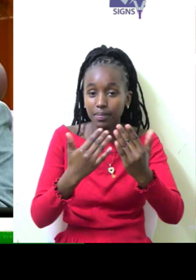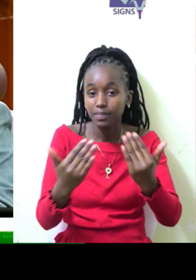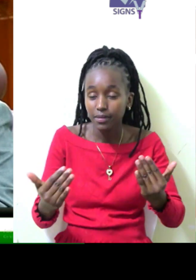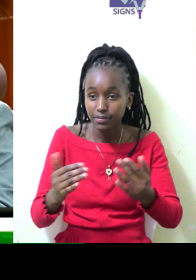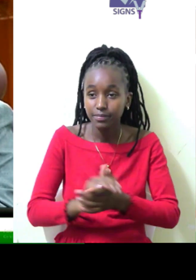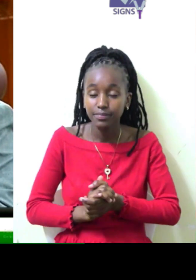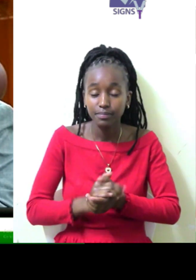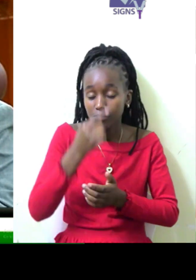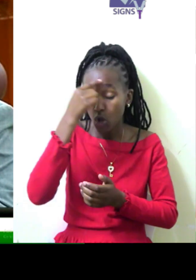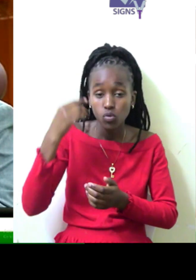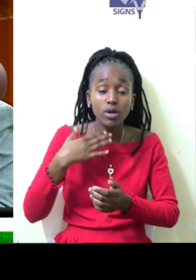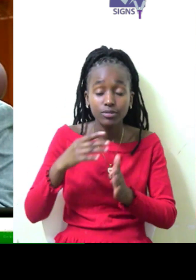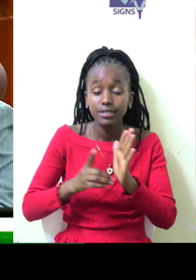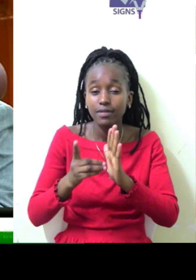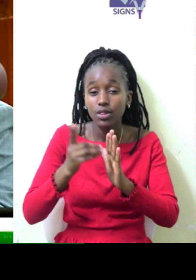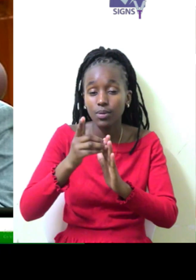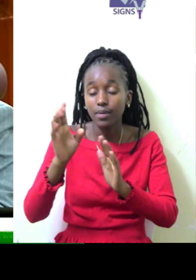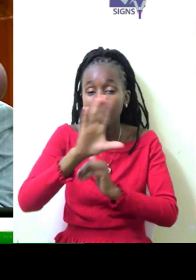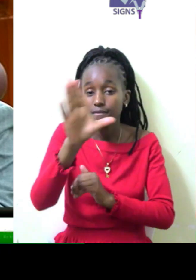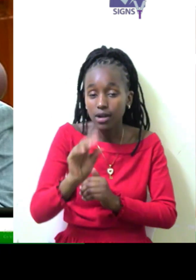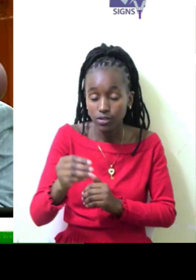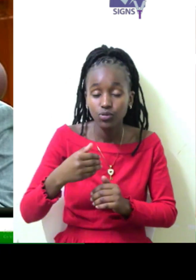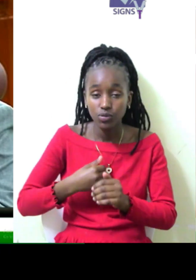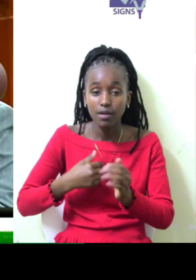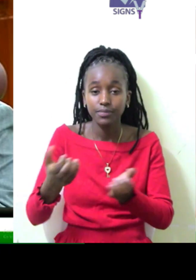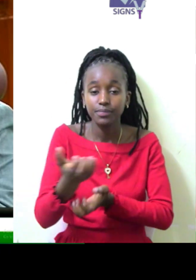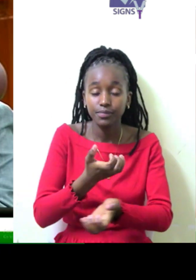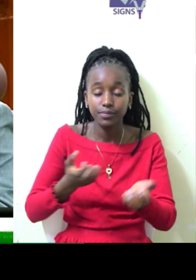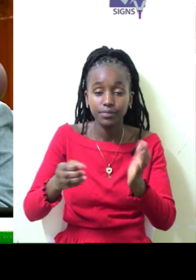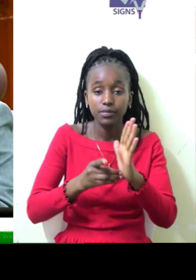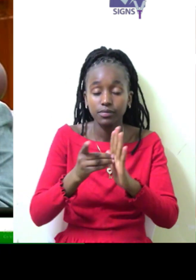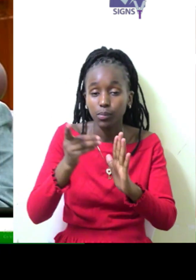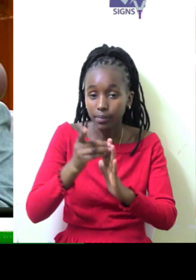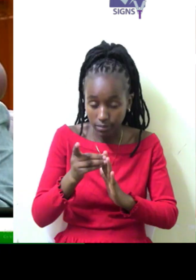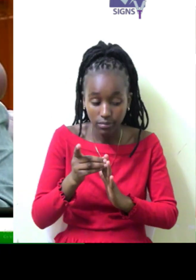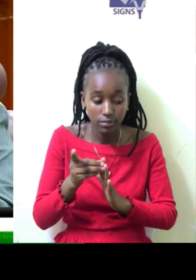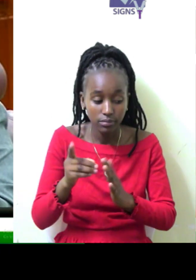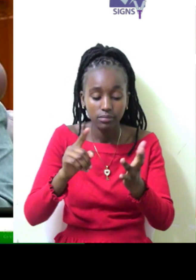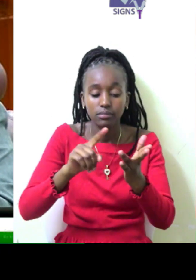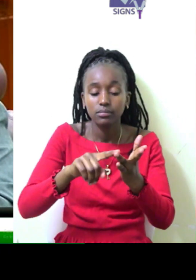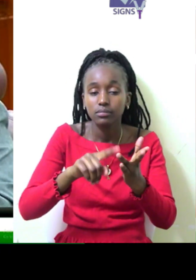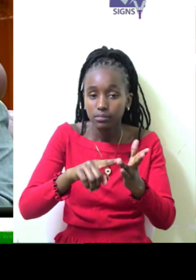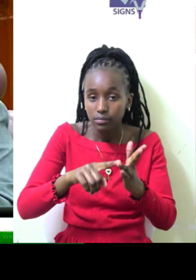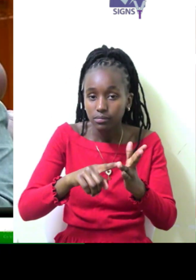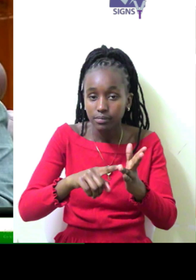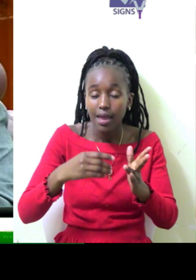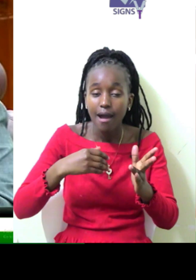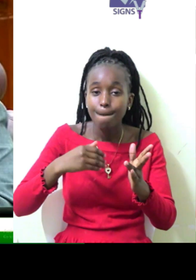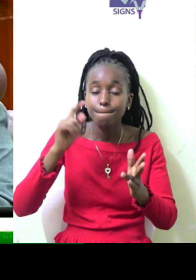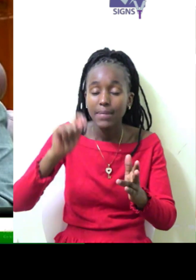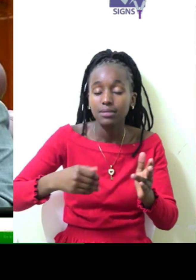an equitable economic development. Second, they talked about an